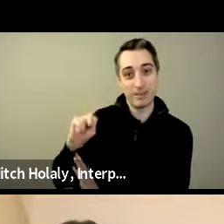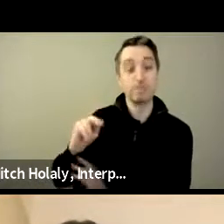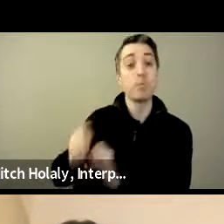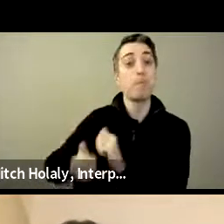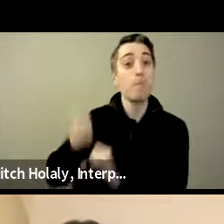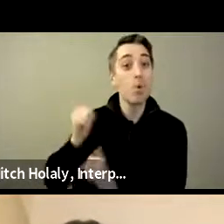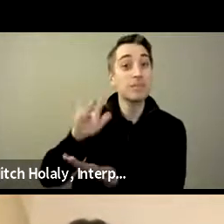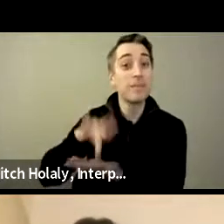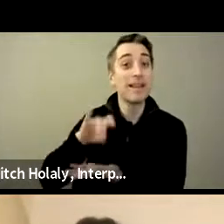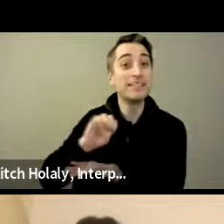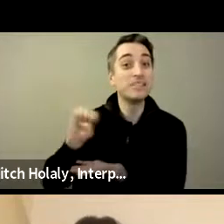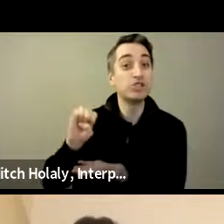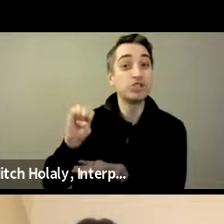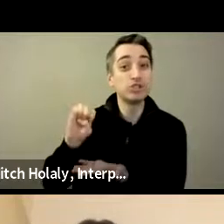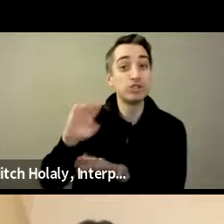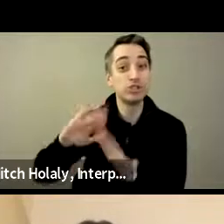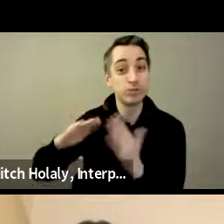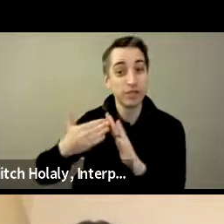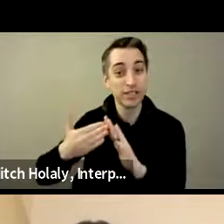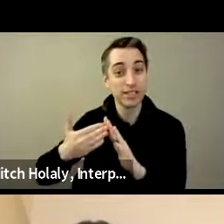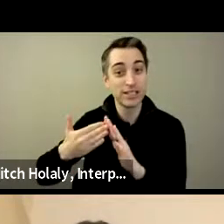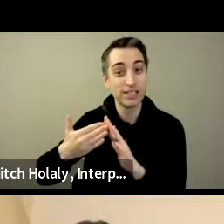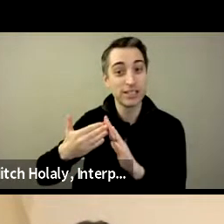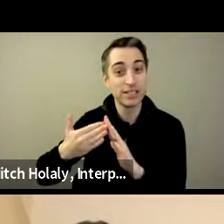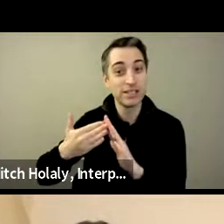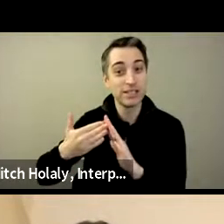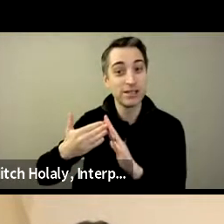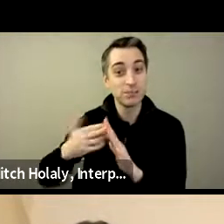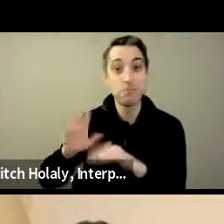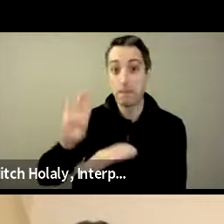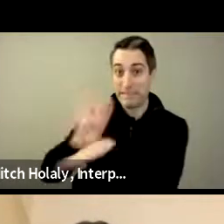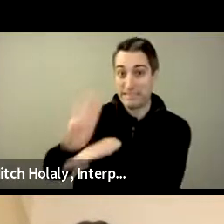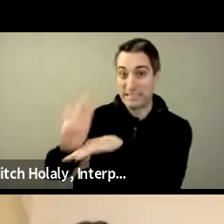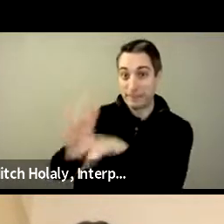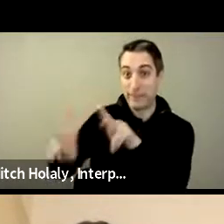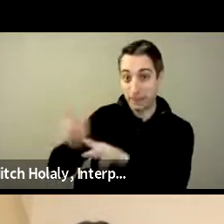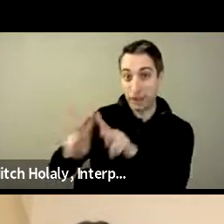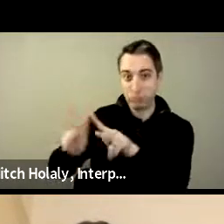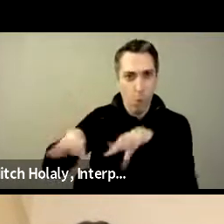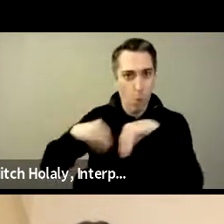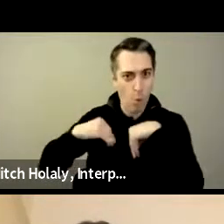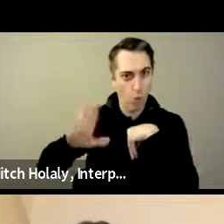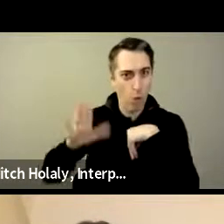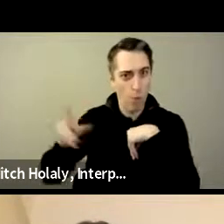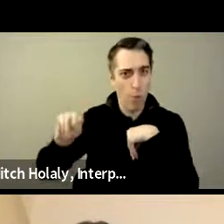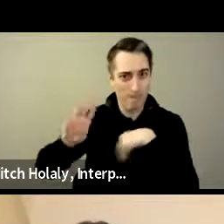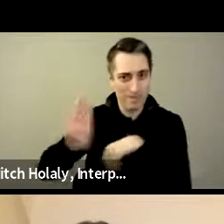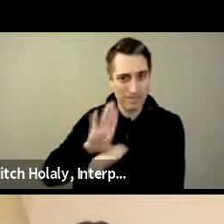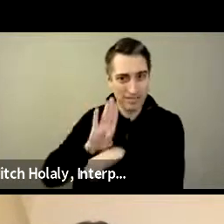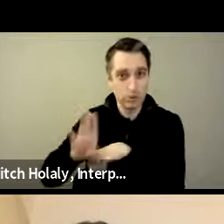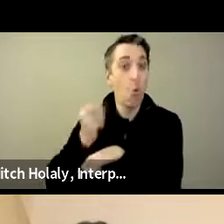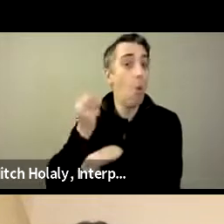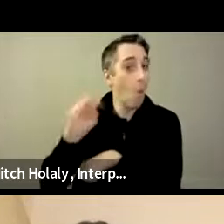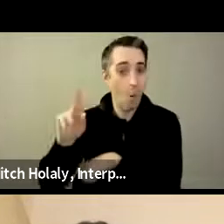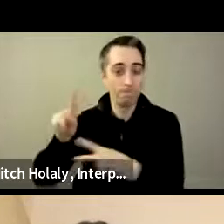community are in the field of entrepreneurs where they own their own businesses, or